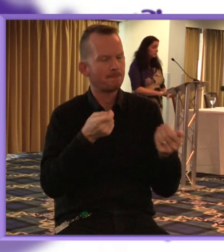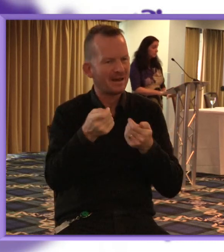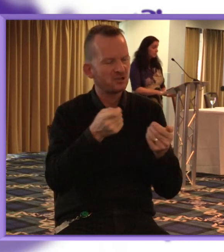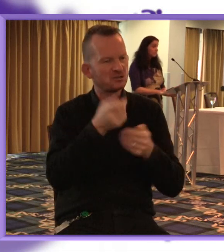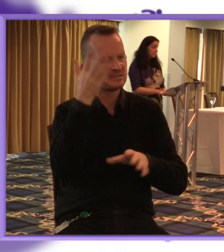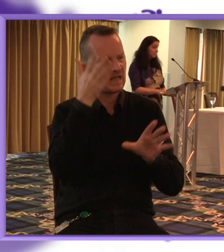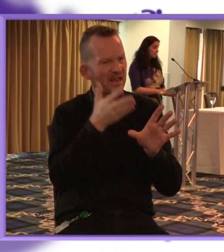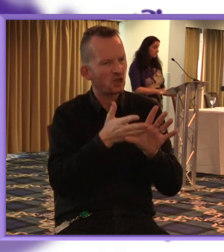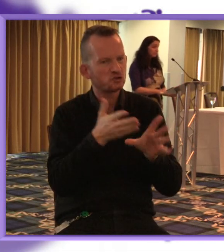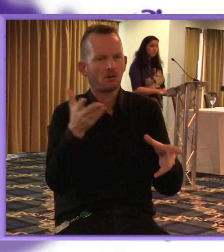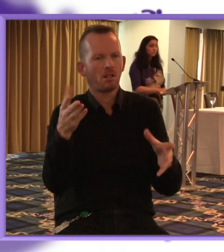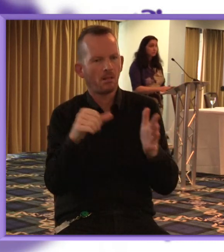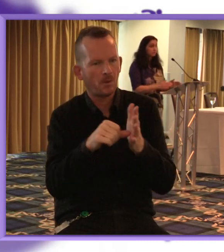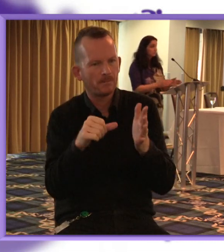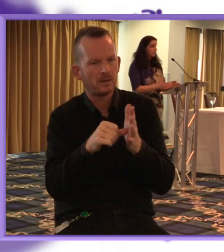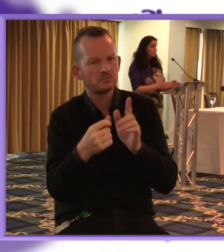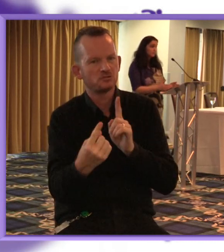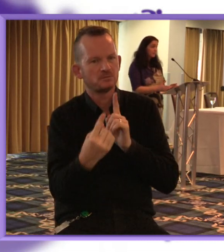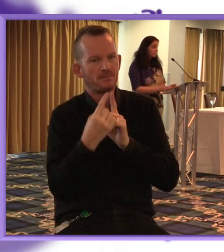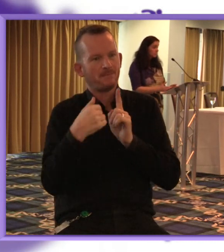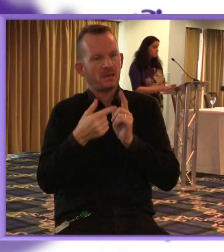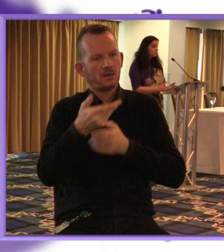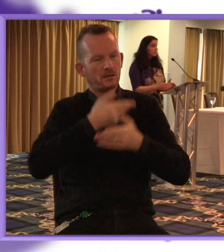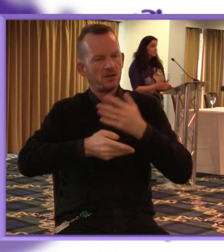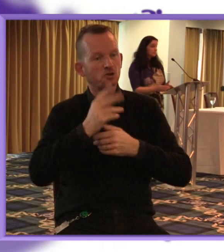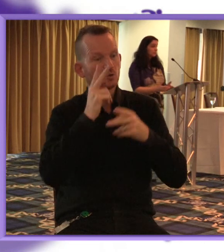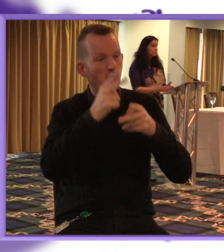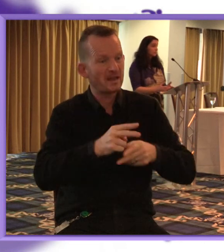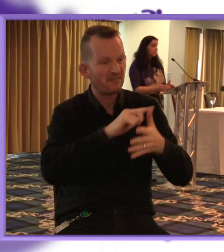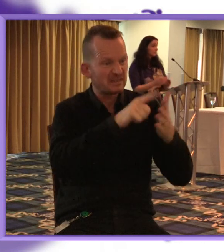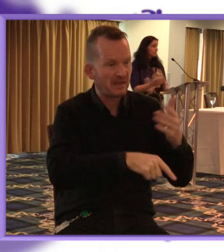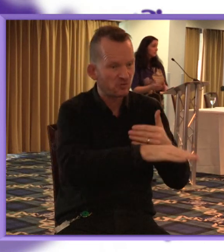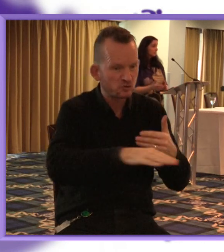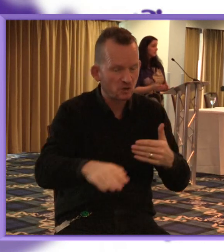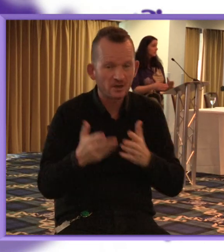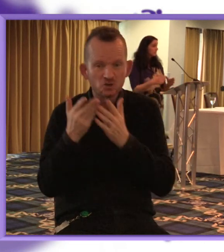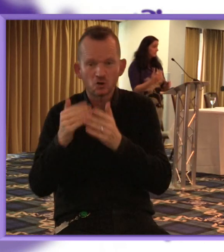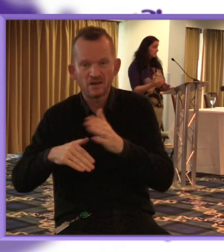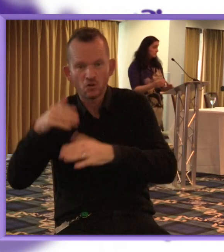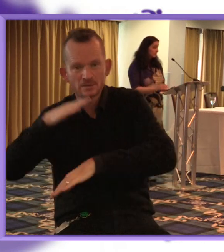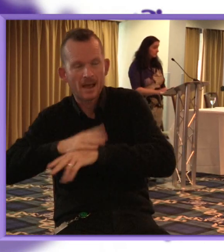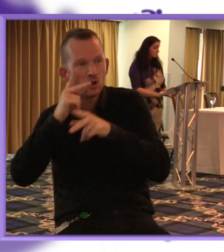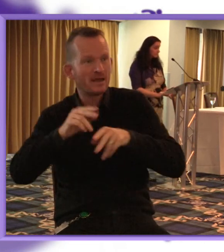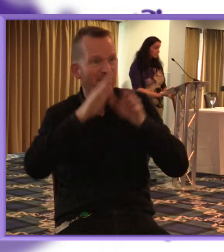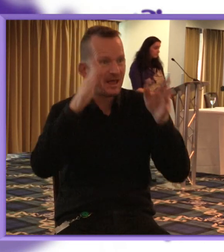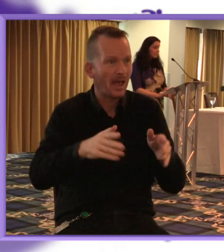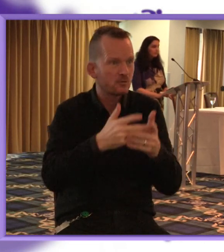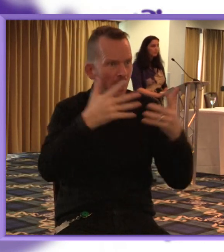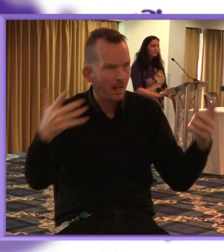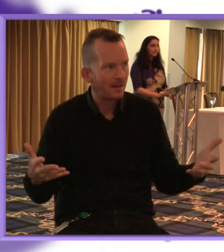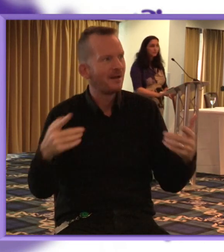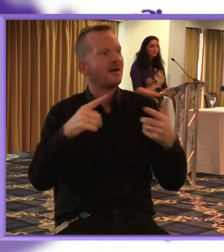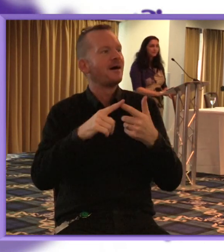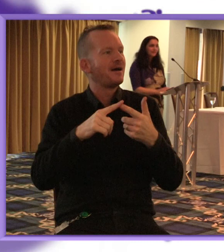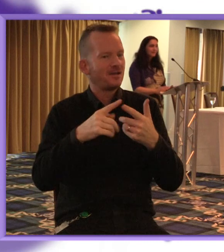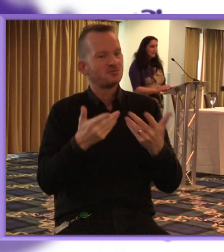psychological issues she'd come to see me with, but she'd also was looking after several children, studying full-time, looking after a house, etc. So